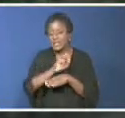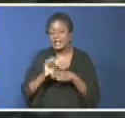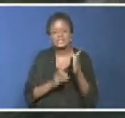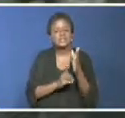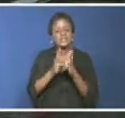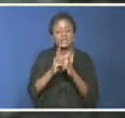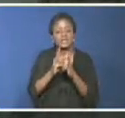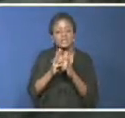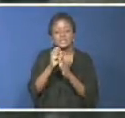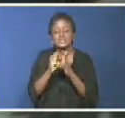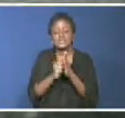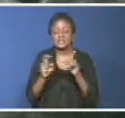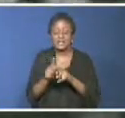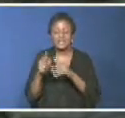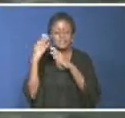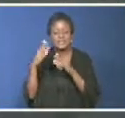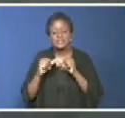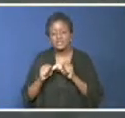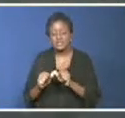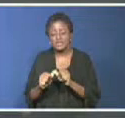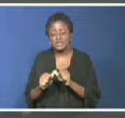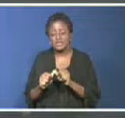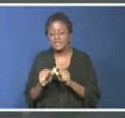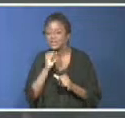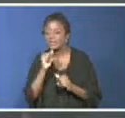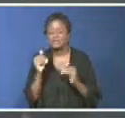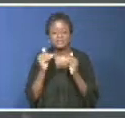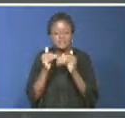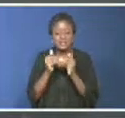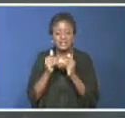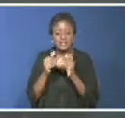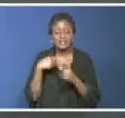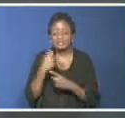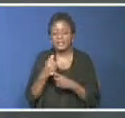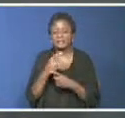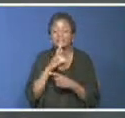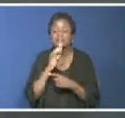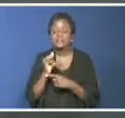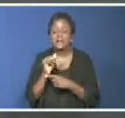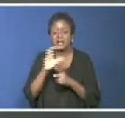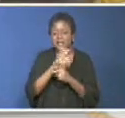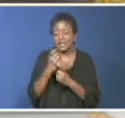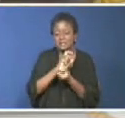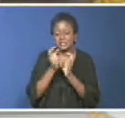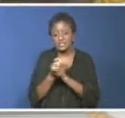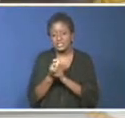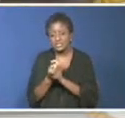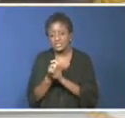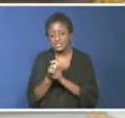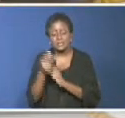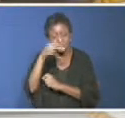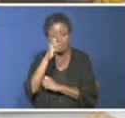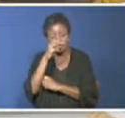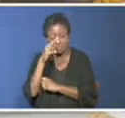to be disproportionately impacted by climate change, despite contributing little to the greenhouse gas emissions fueling the problem. That according to